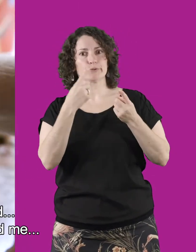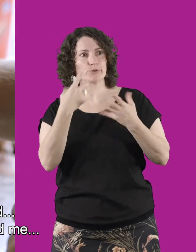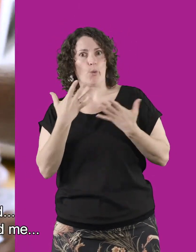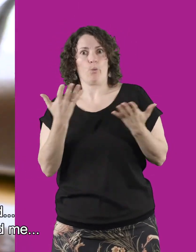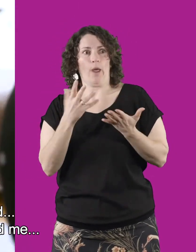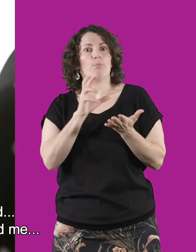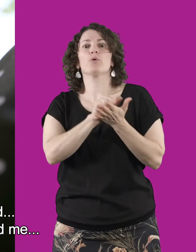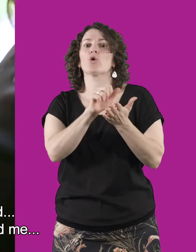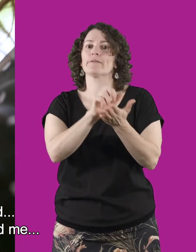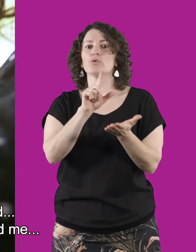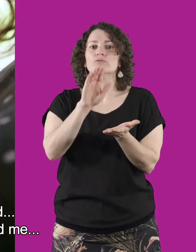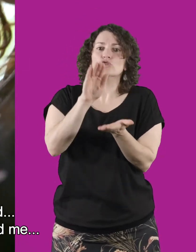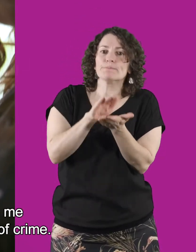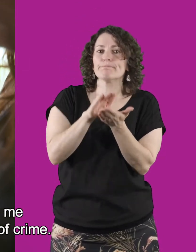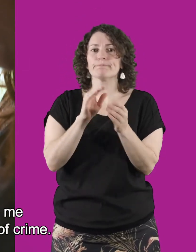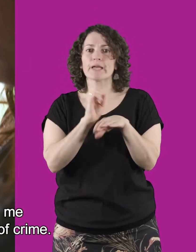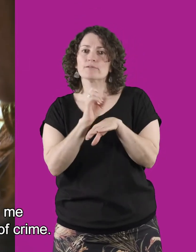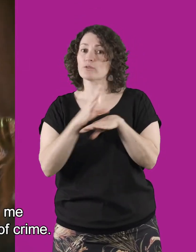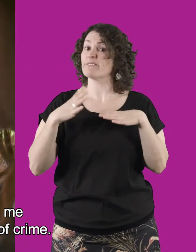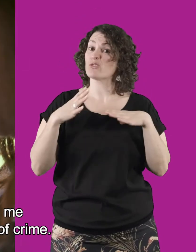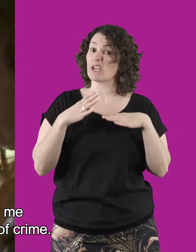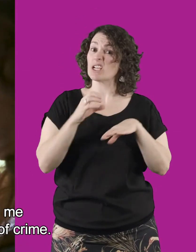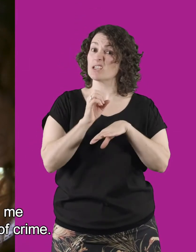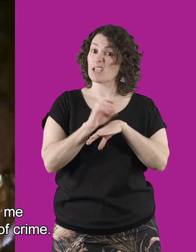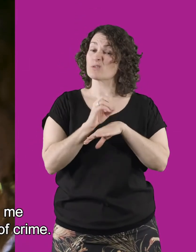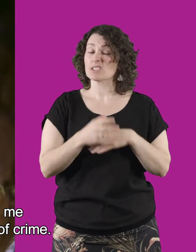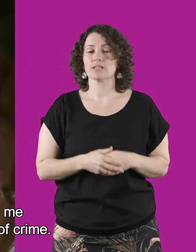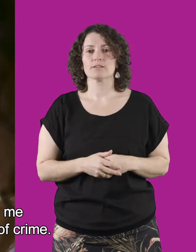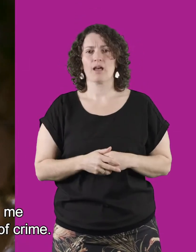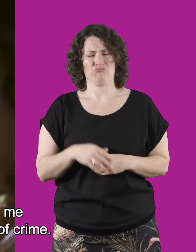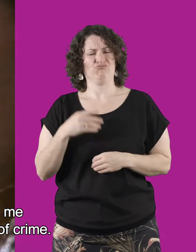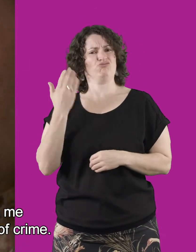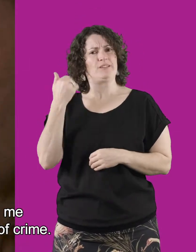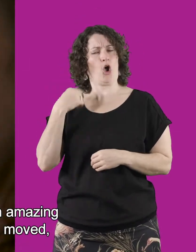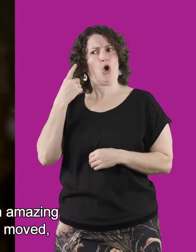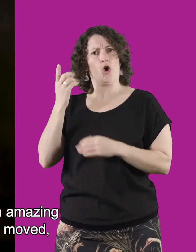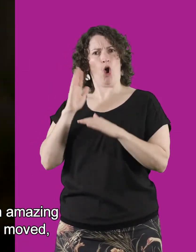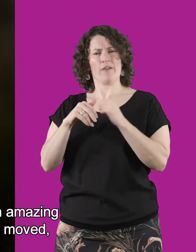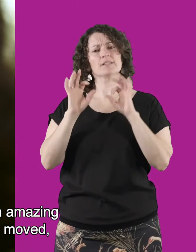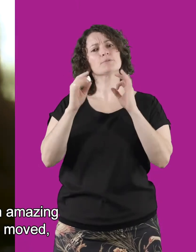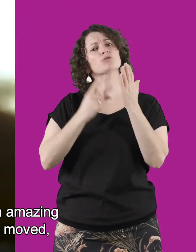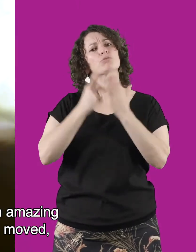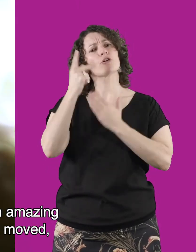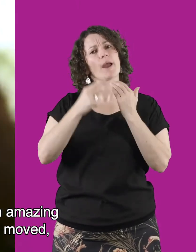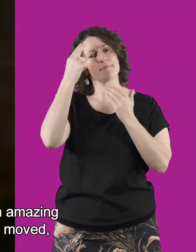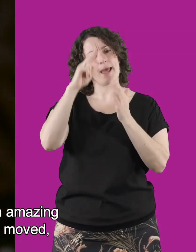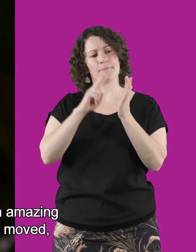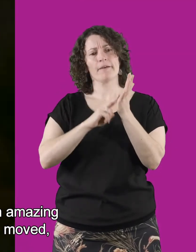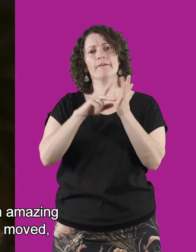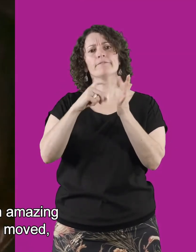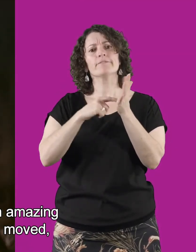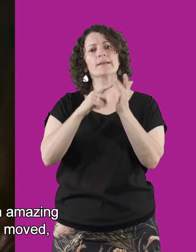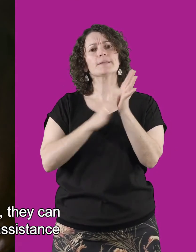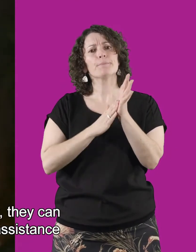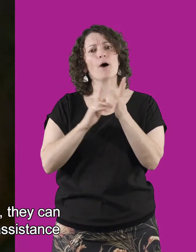that. Only a friend only recently told me about the victims of crime. That would have been amazing to help